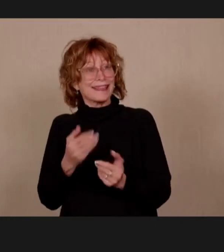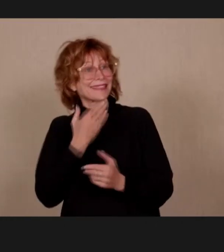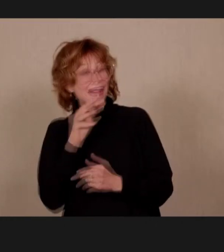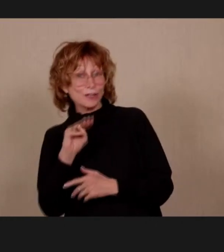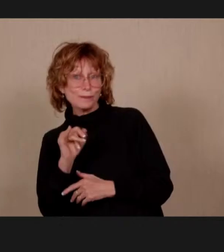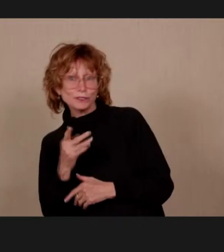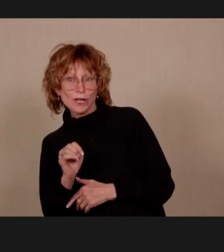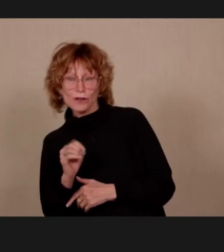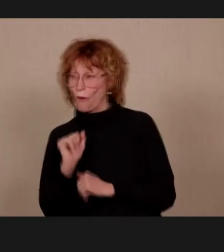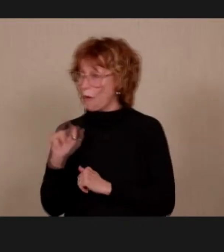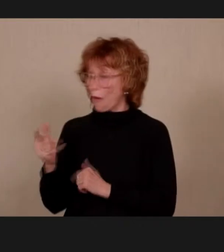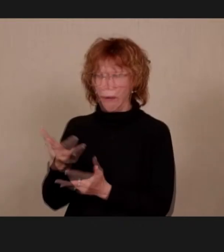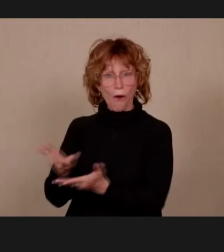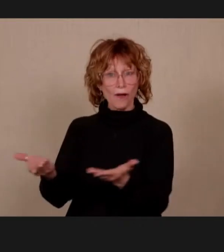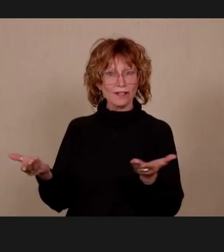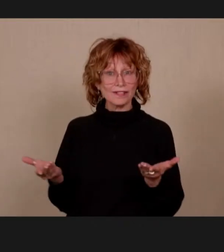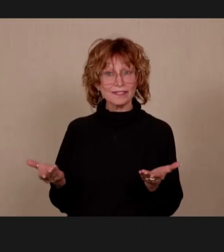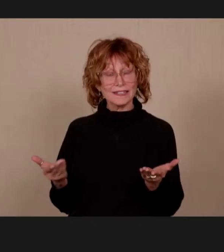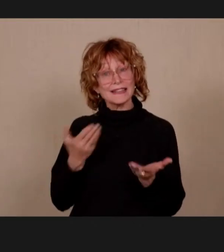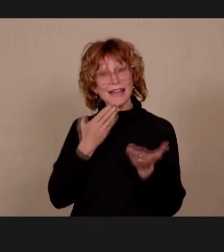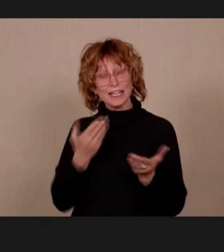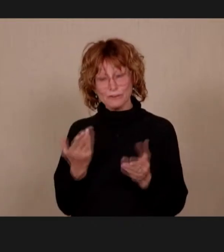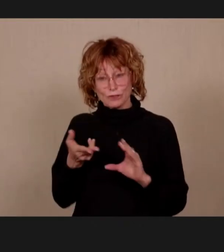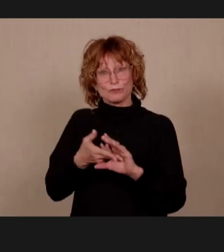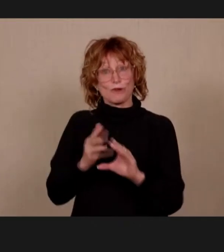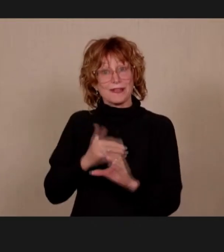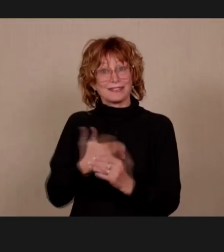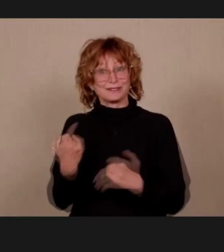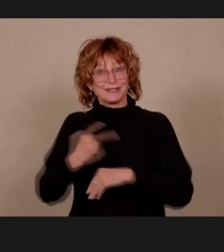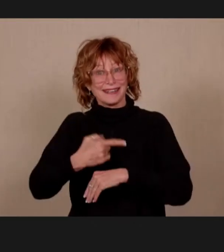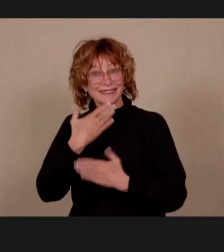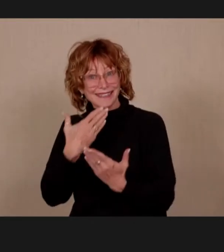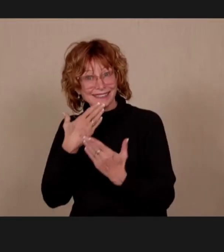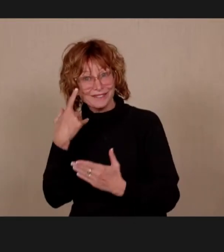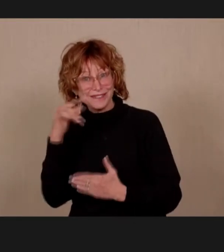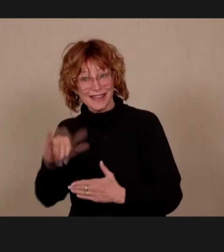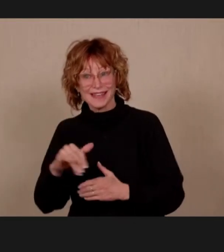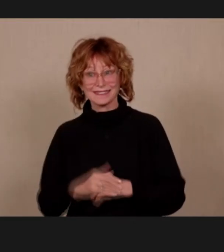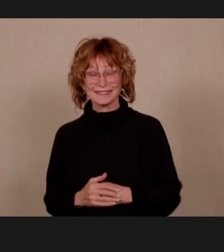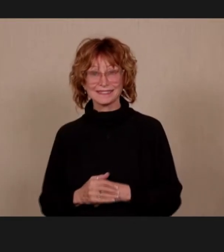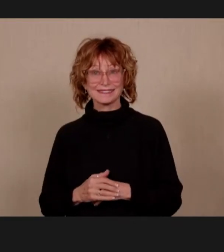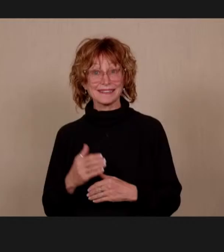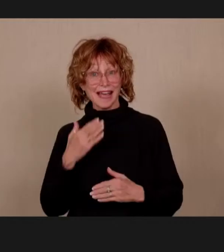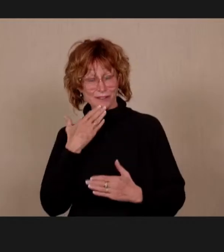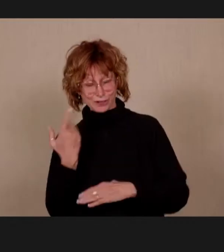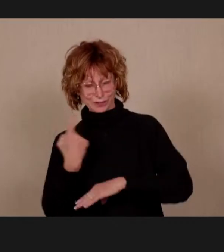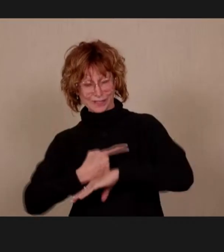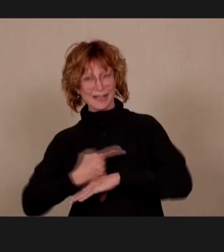thank you everyone for attending today. I appreciate it. Have a good one.